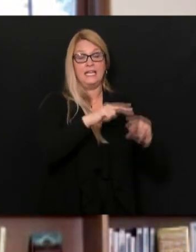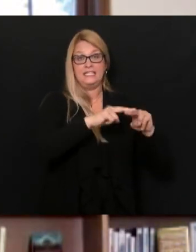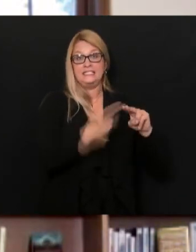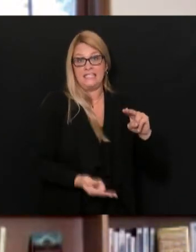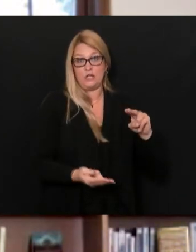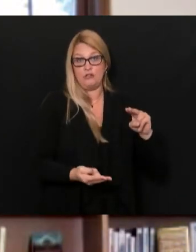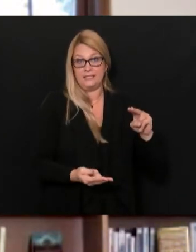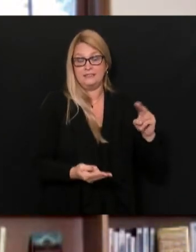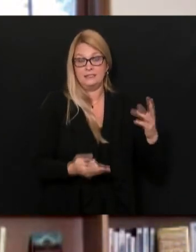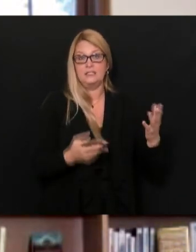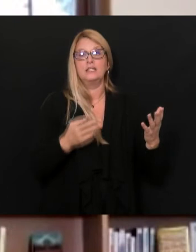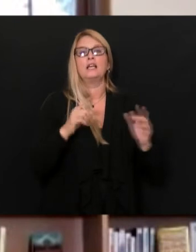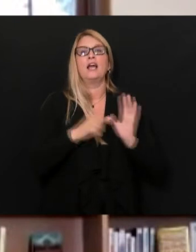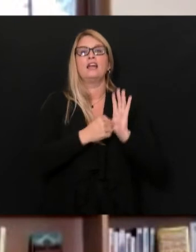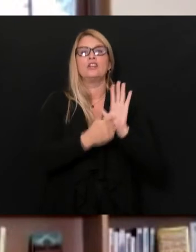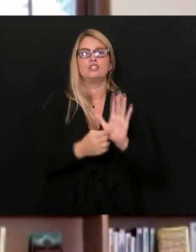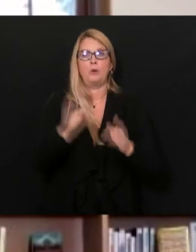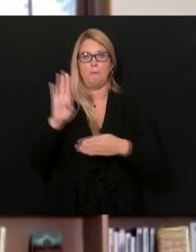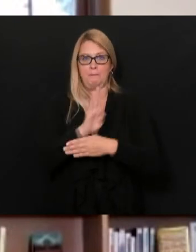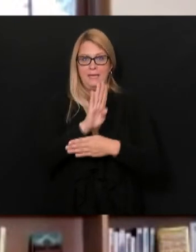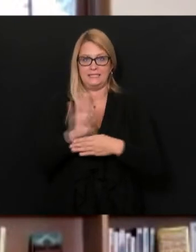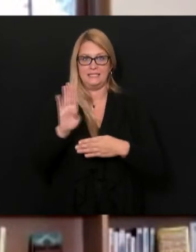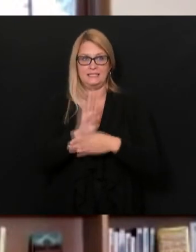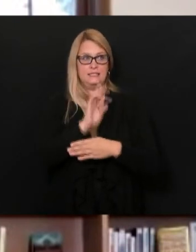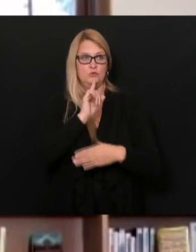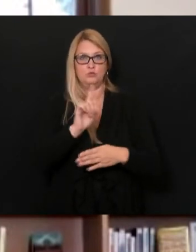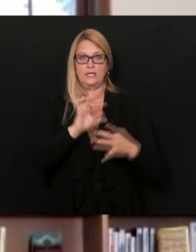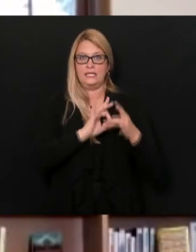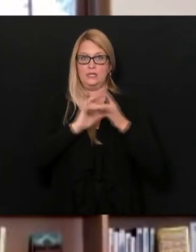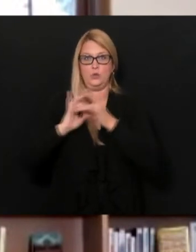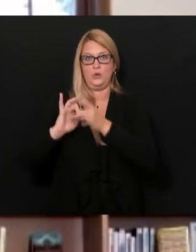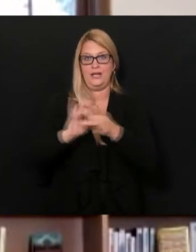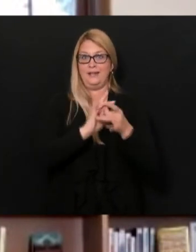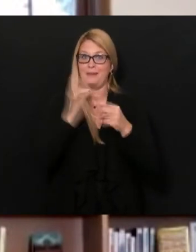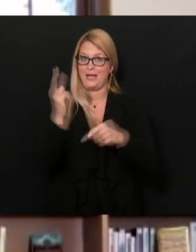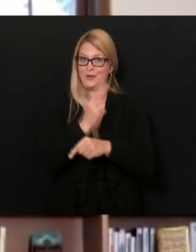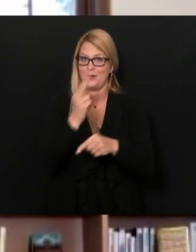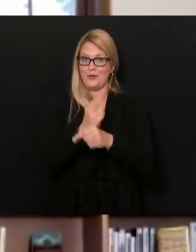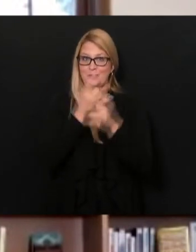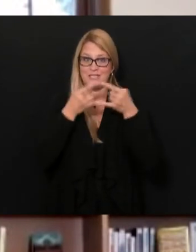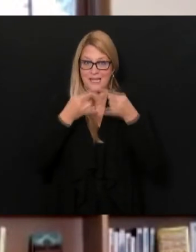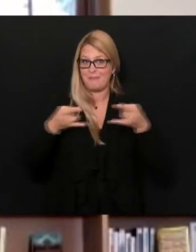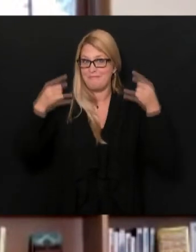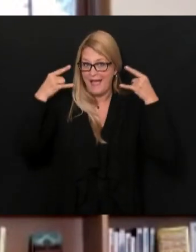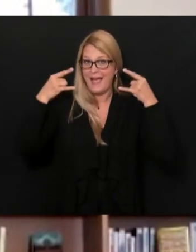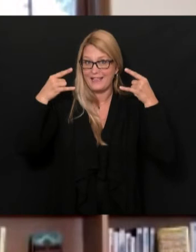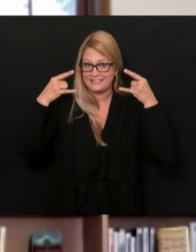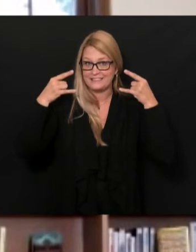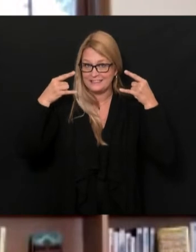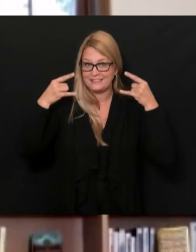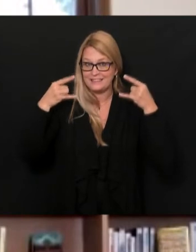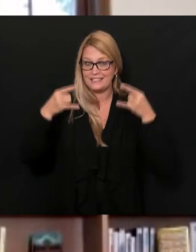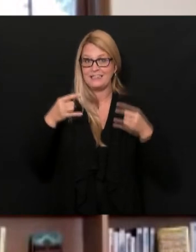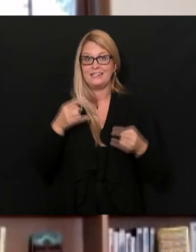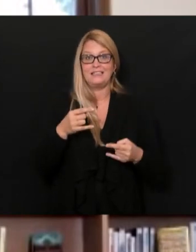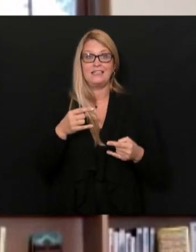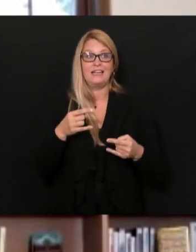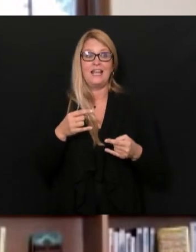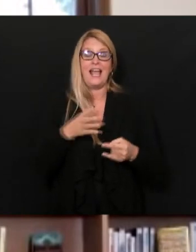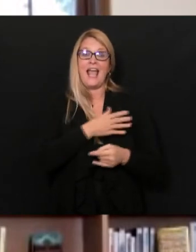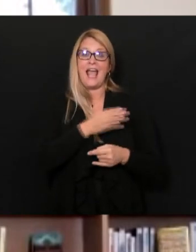cases. They also show that businesses have been united as far as masks being worn in those businesses. Also strong